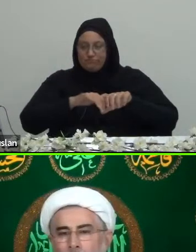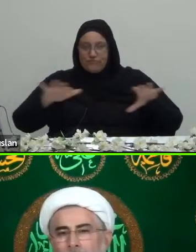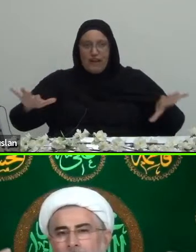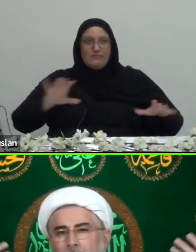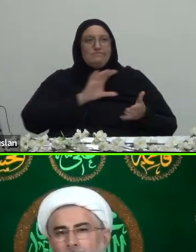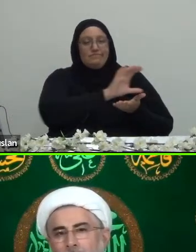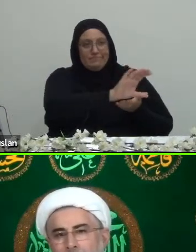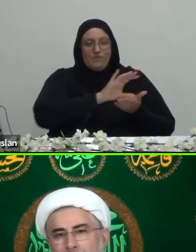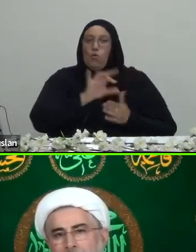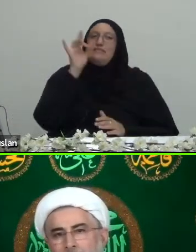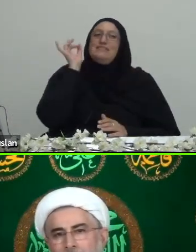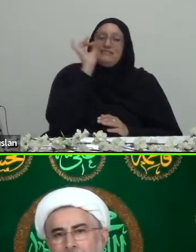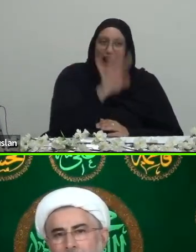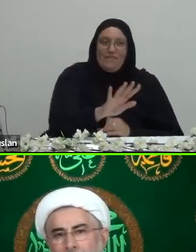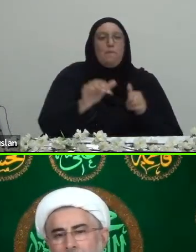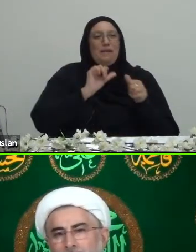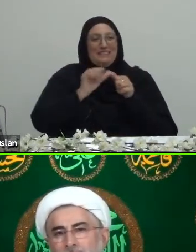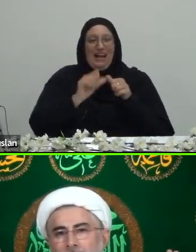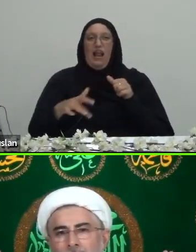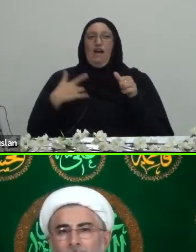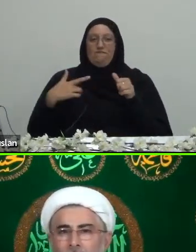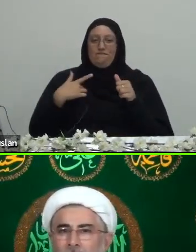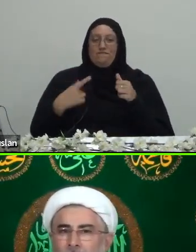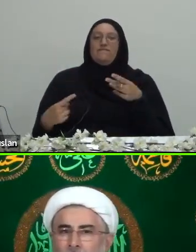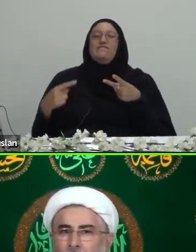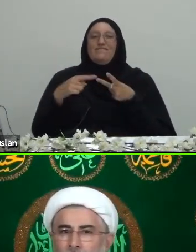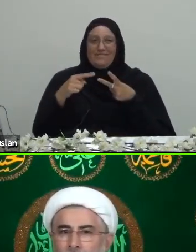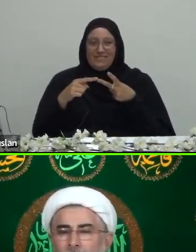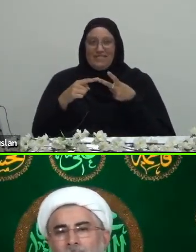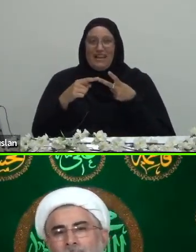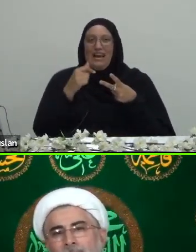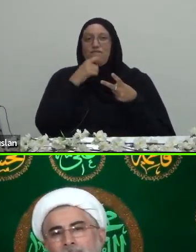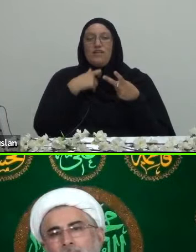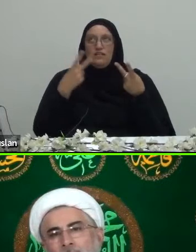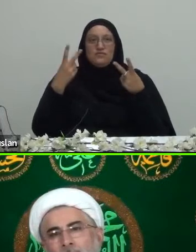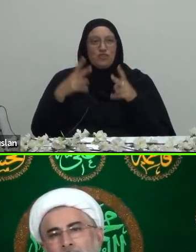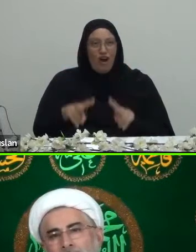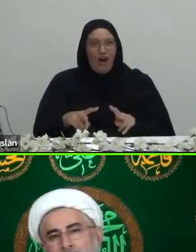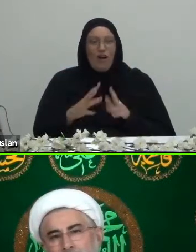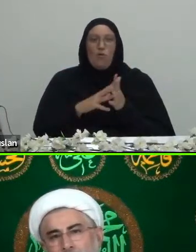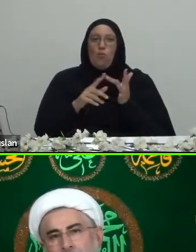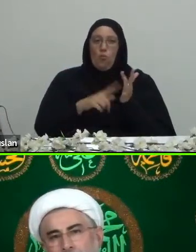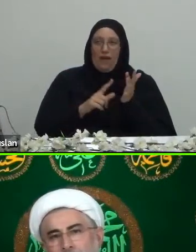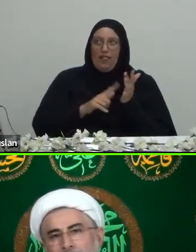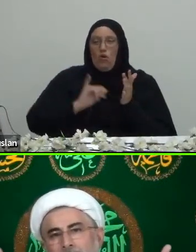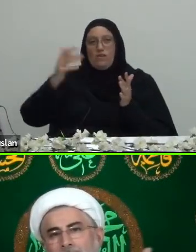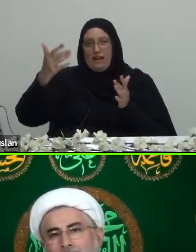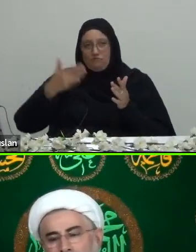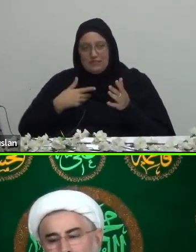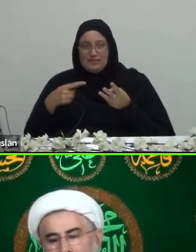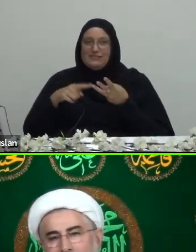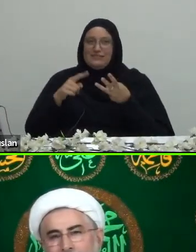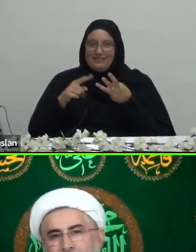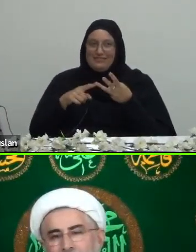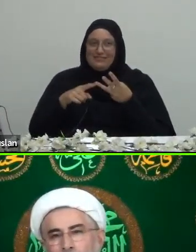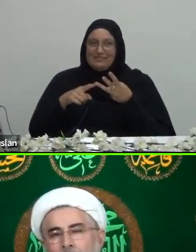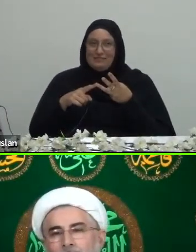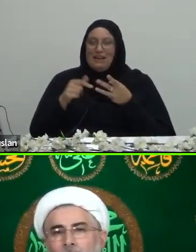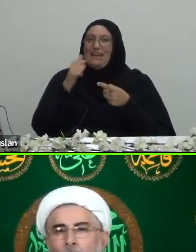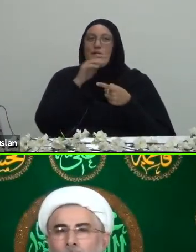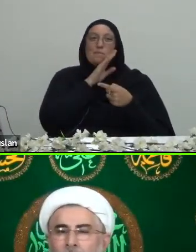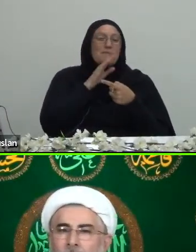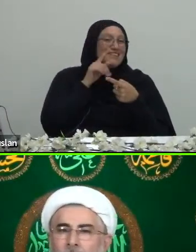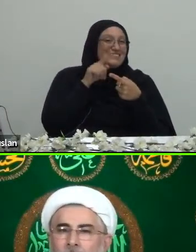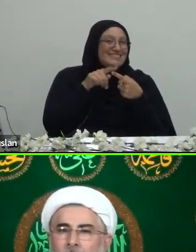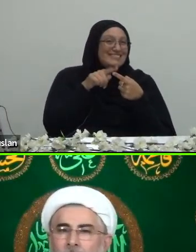whether as a will or as an inheritance. This is an ideal situation. If I miss this one, I have written a